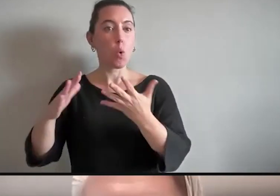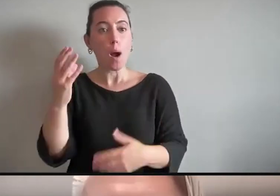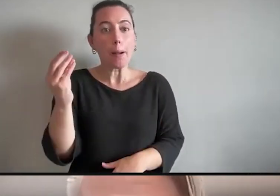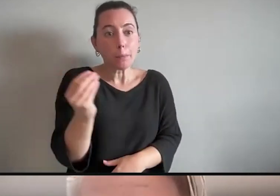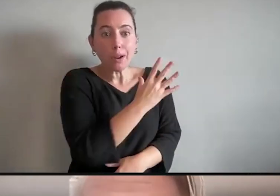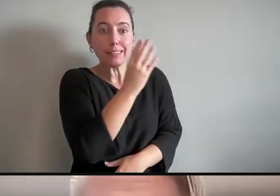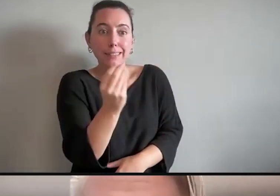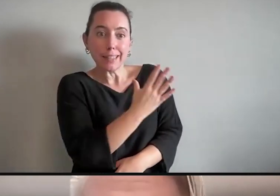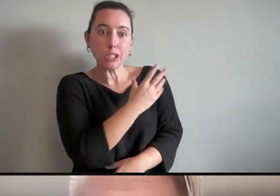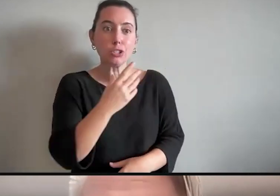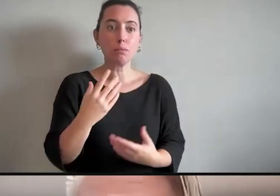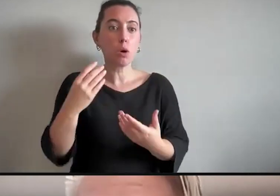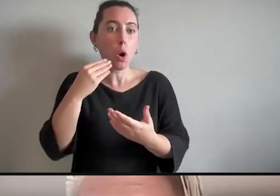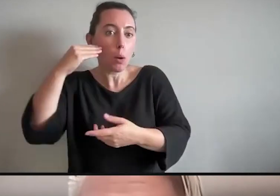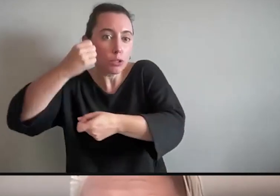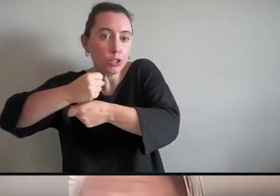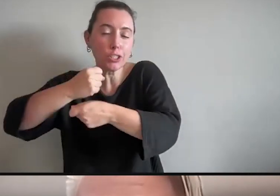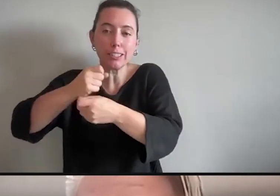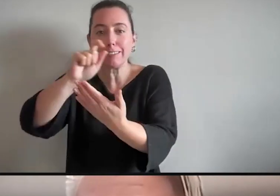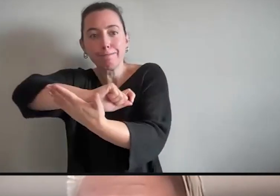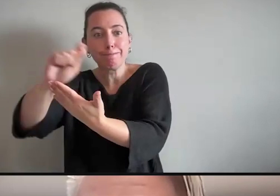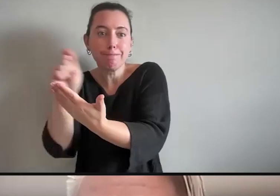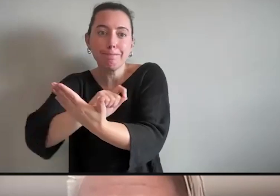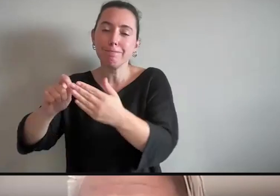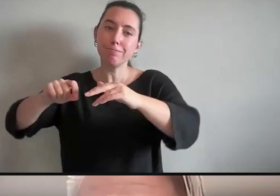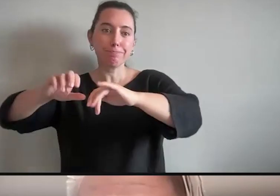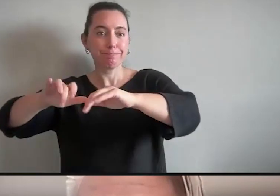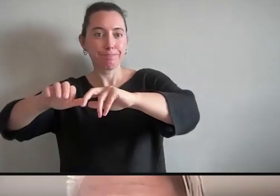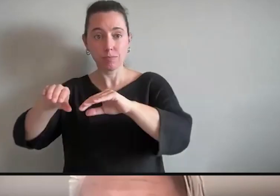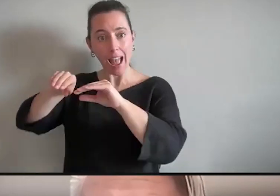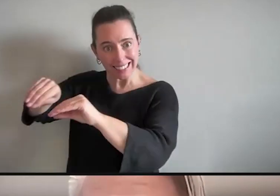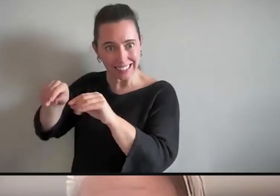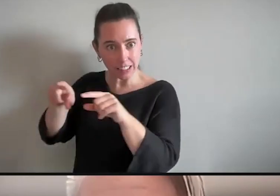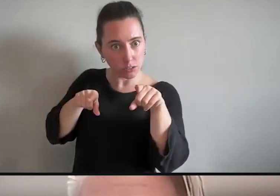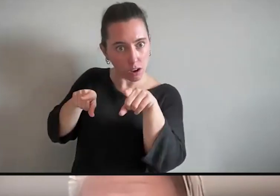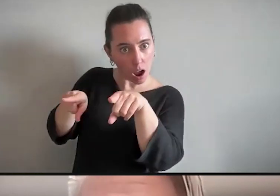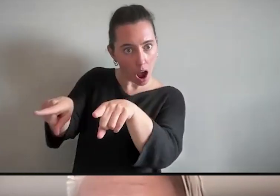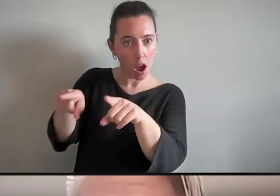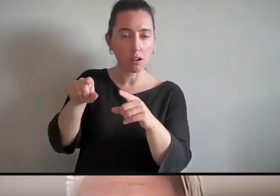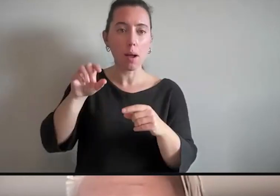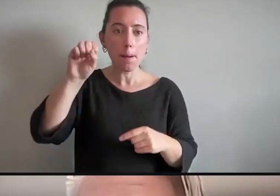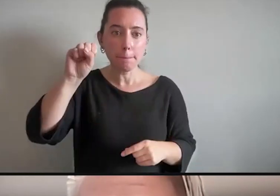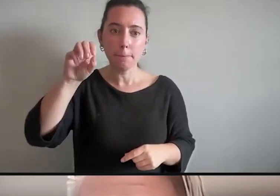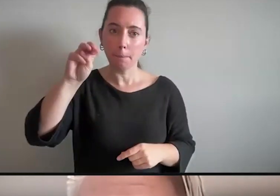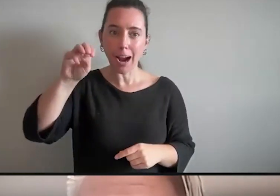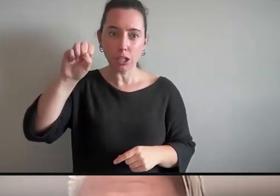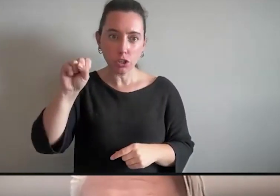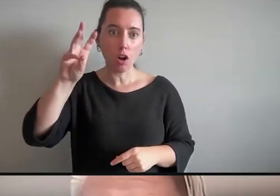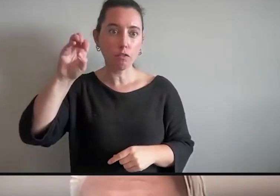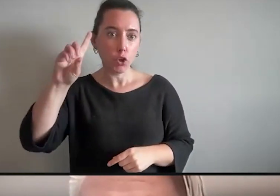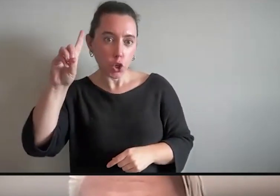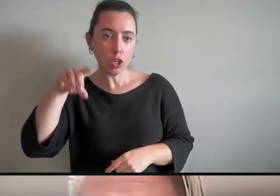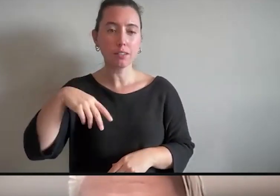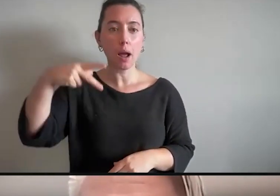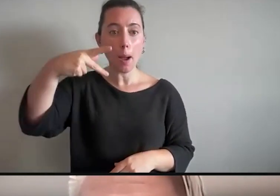homework assignment that they give out, teach them Word, Excel, PowerPoint right there and then. And if we can do that, we'll